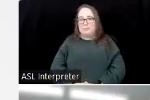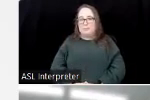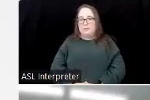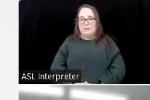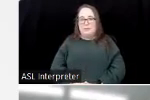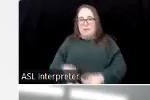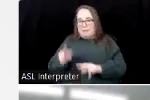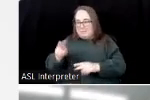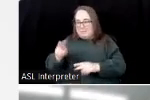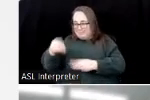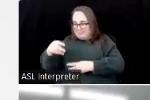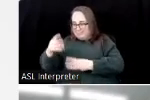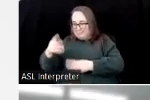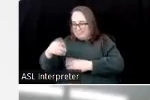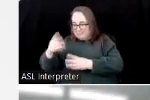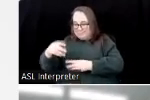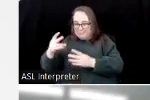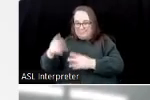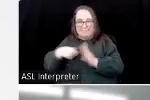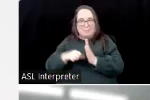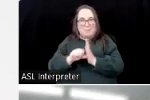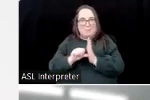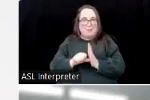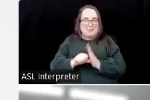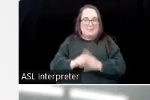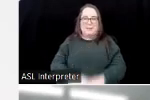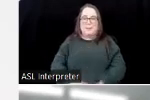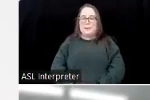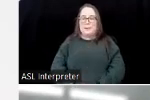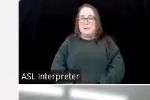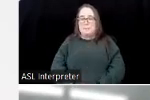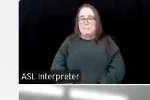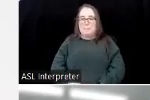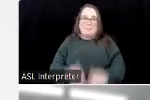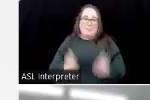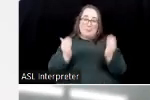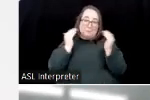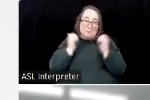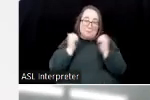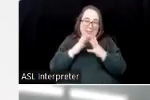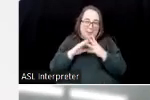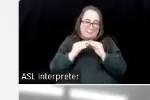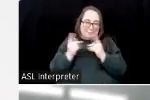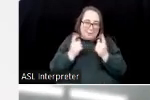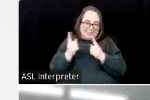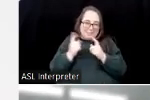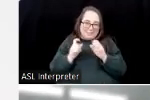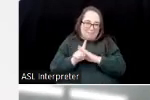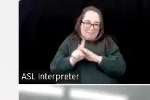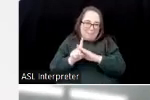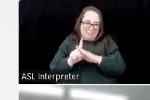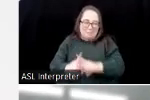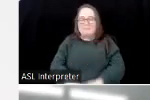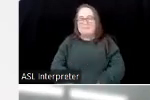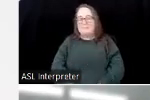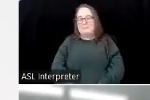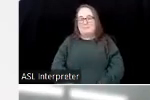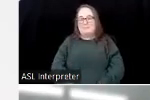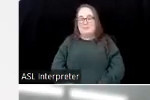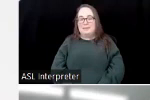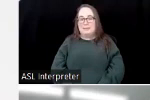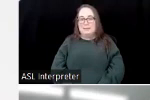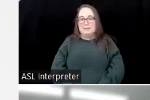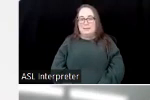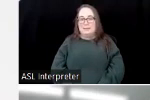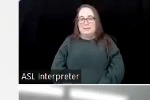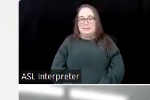and the Q&A, and I am impressed and overwhelmed by the number of questions that have come in. I like to say you can